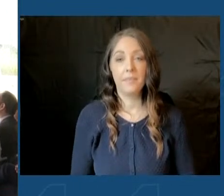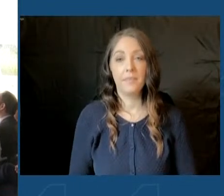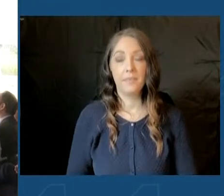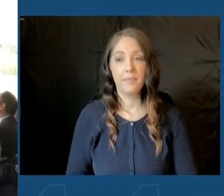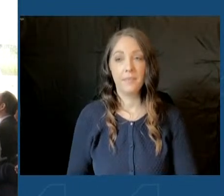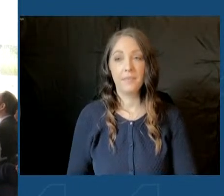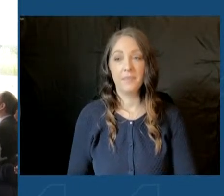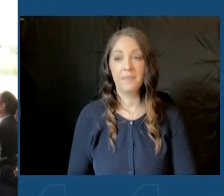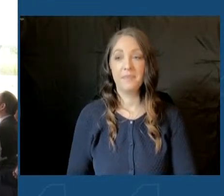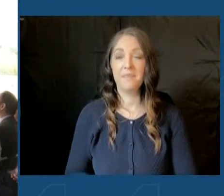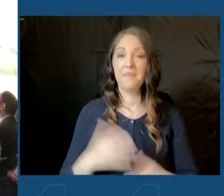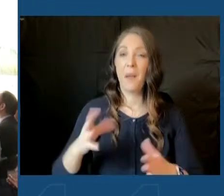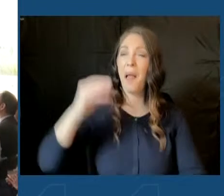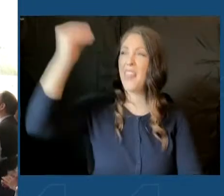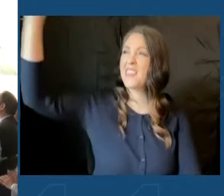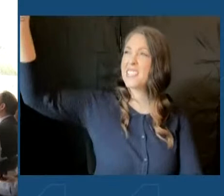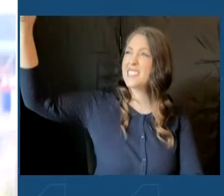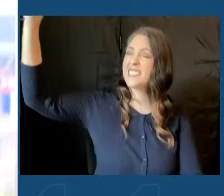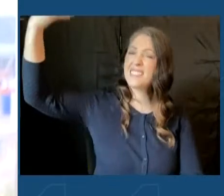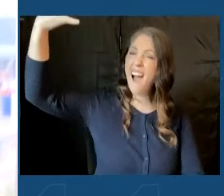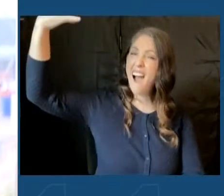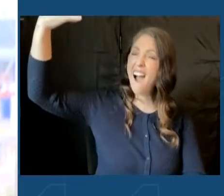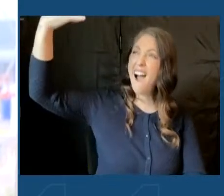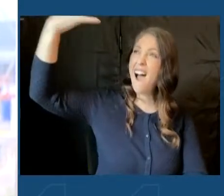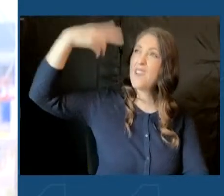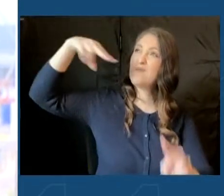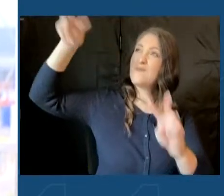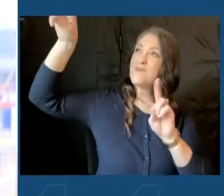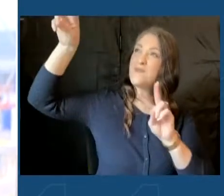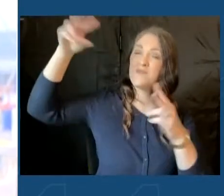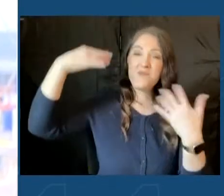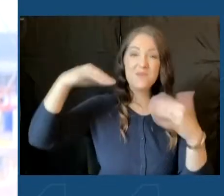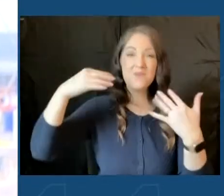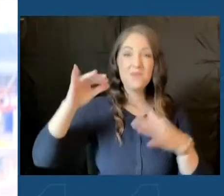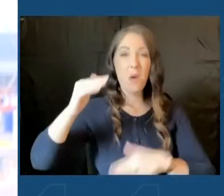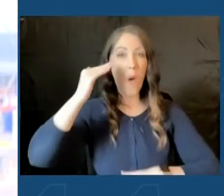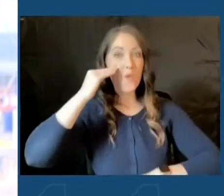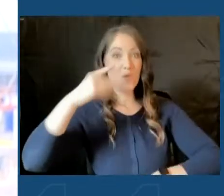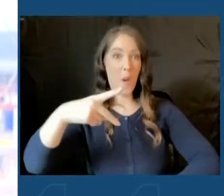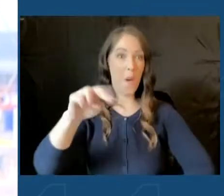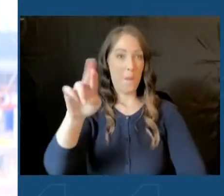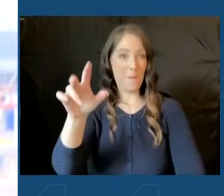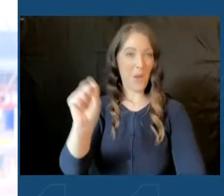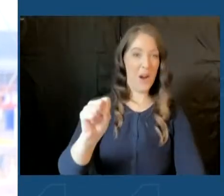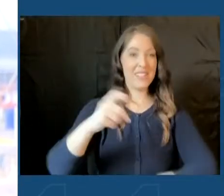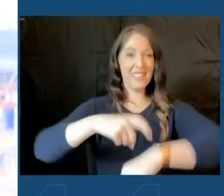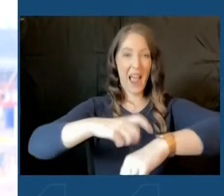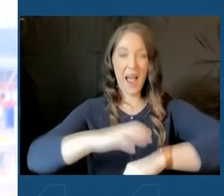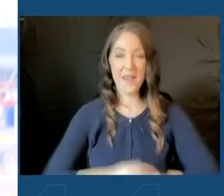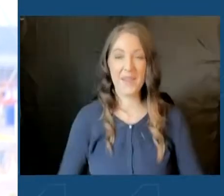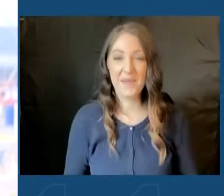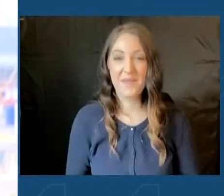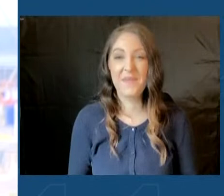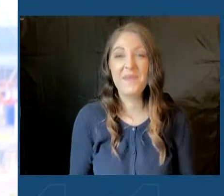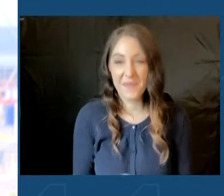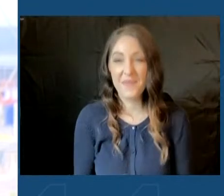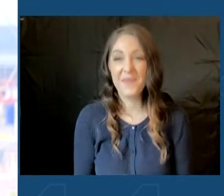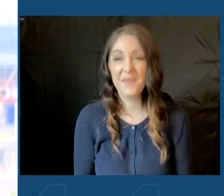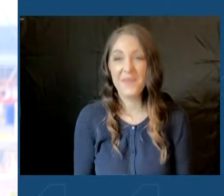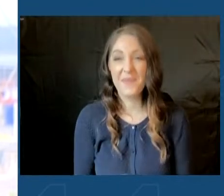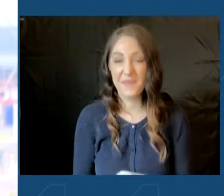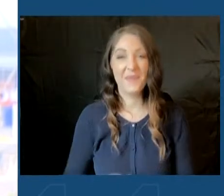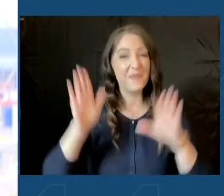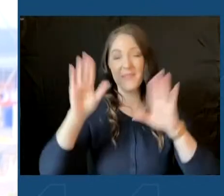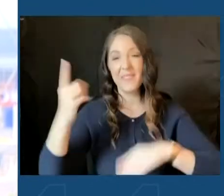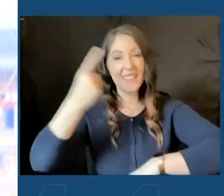Look at that, the sun is bursting through the clouds right now. You know it's parks time. It is a great day. It's